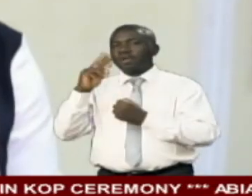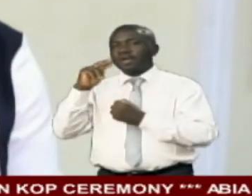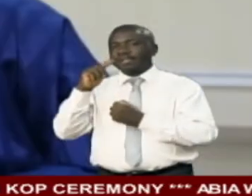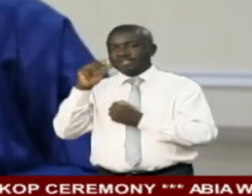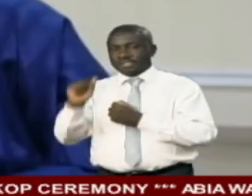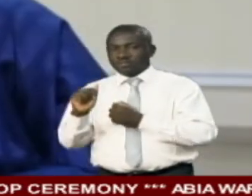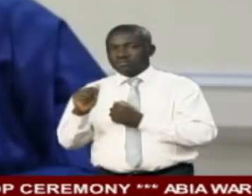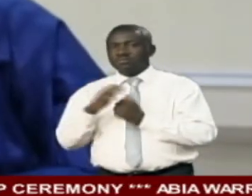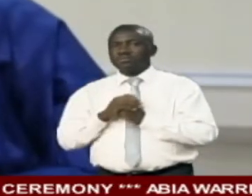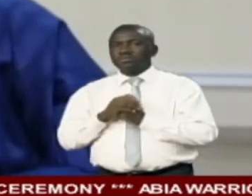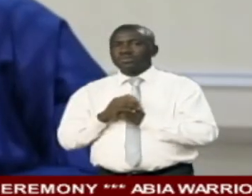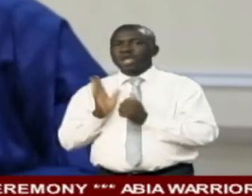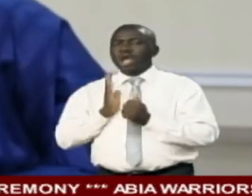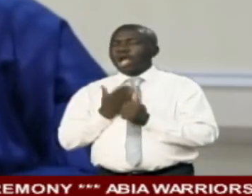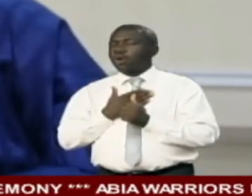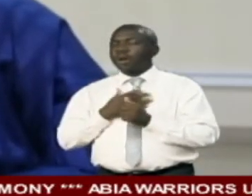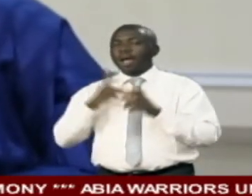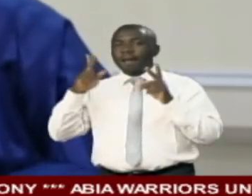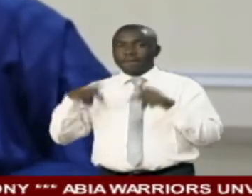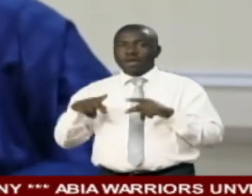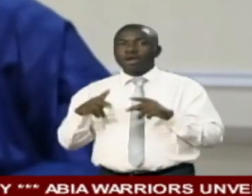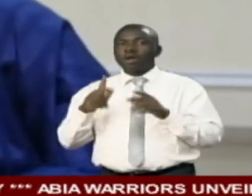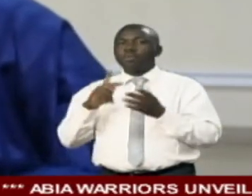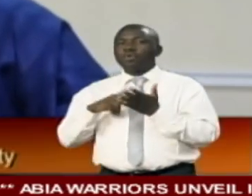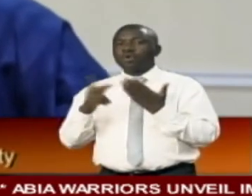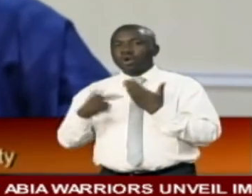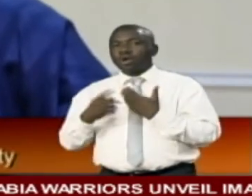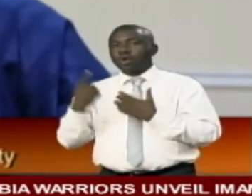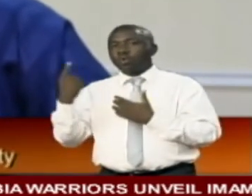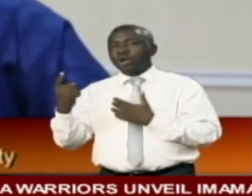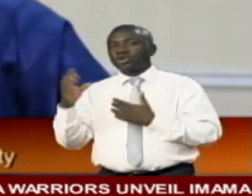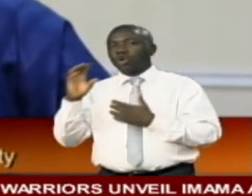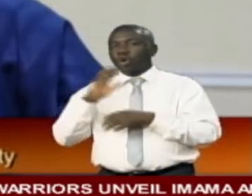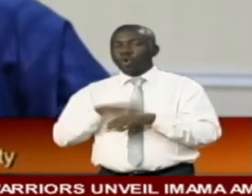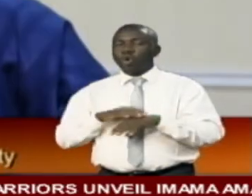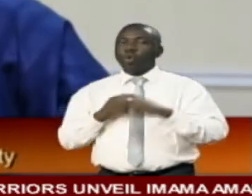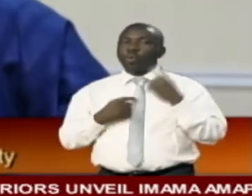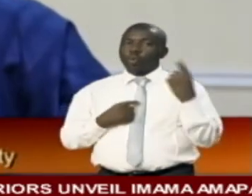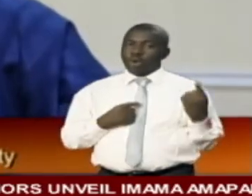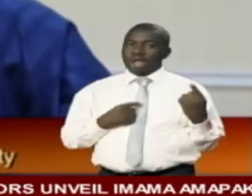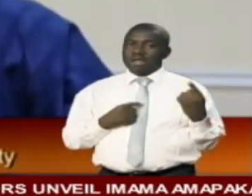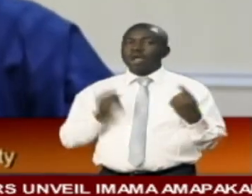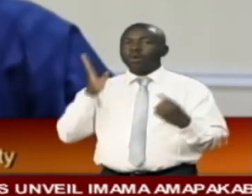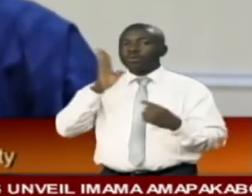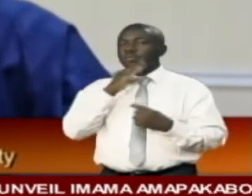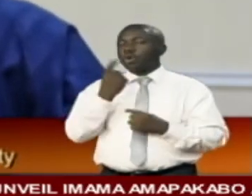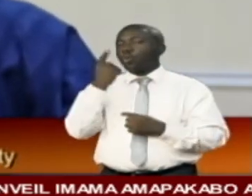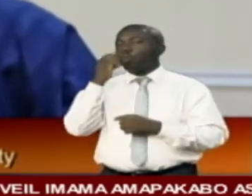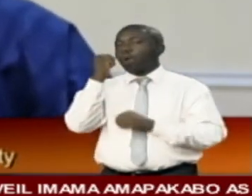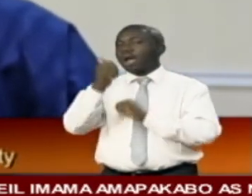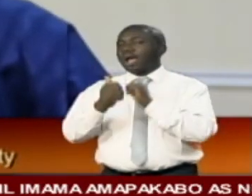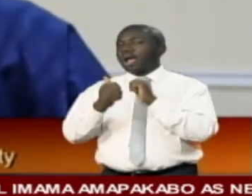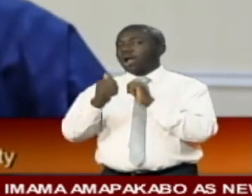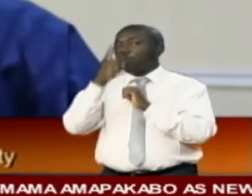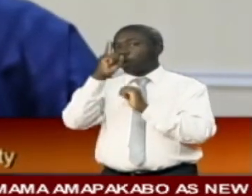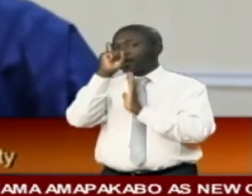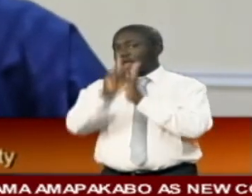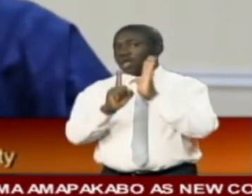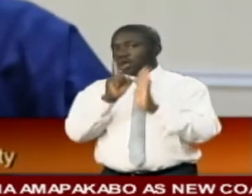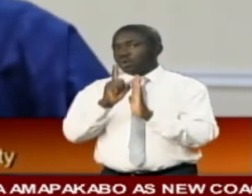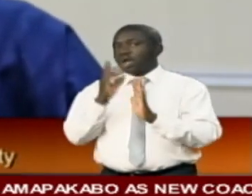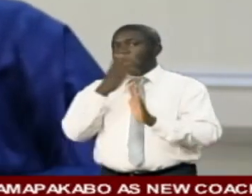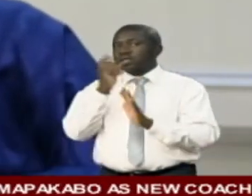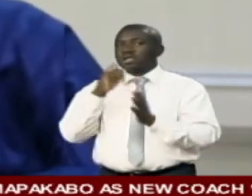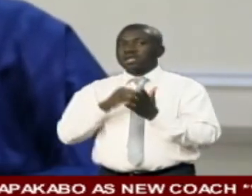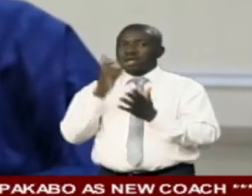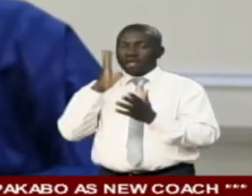Africa. Our personality program one-on-one is going to be 1 hour, and I will dwell specifically on the League of Voters and